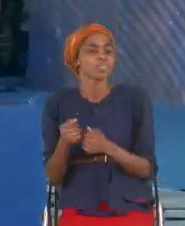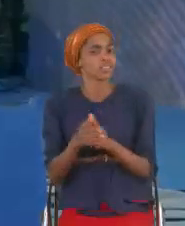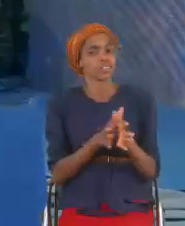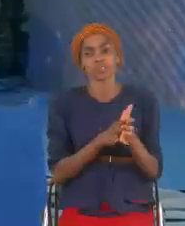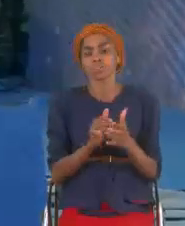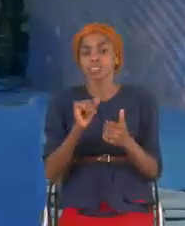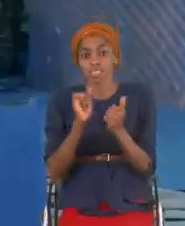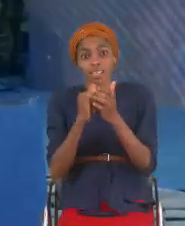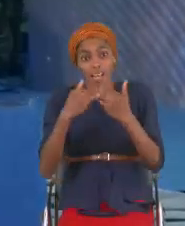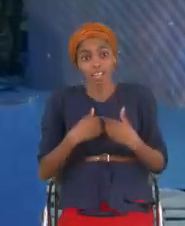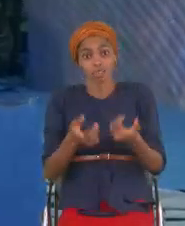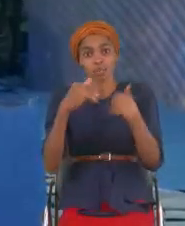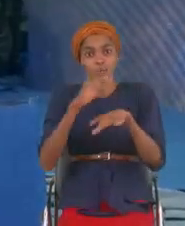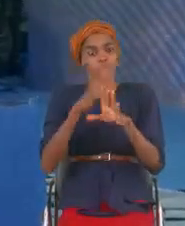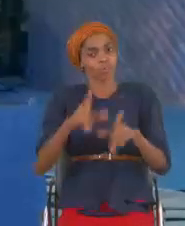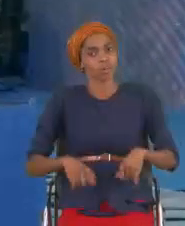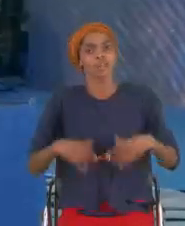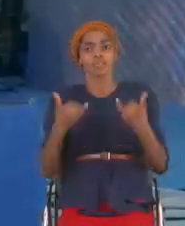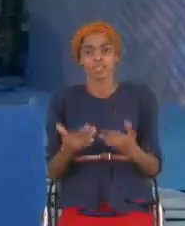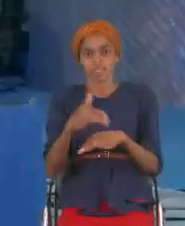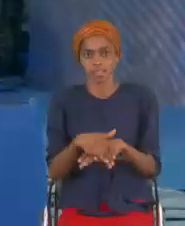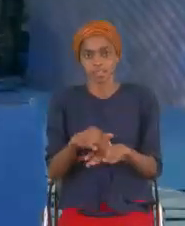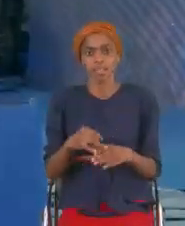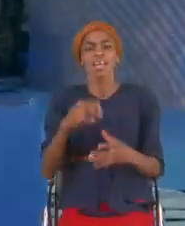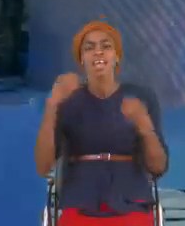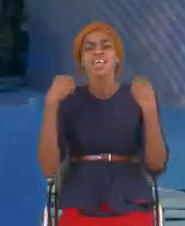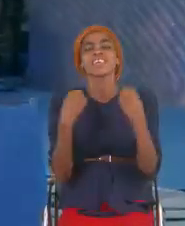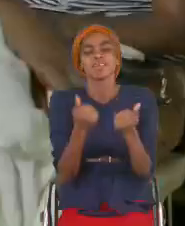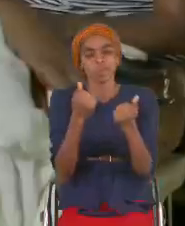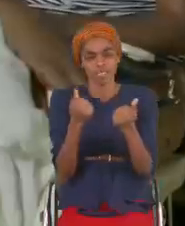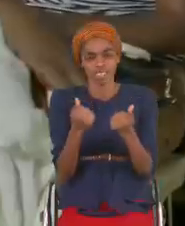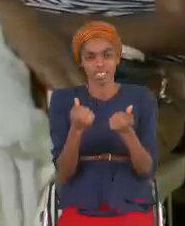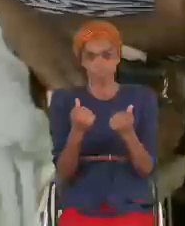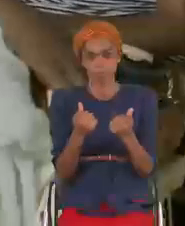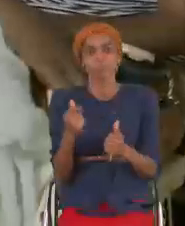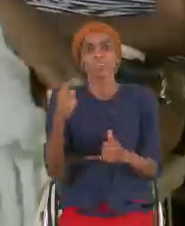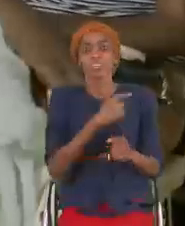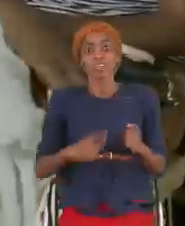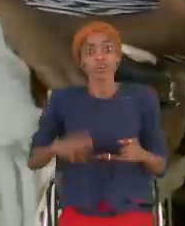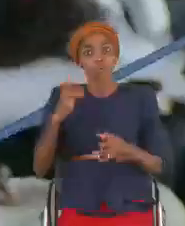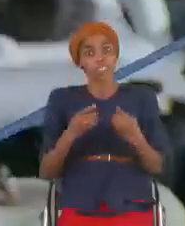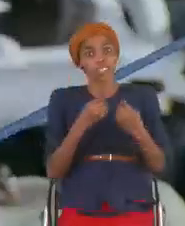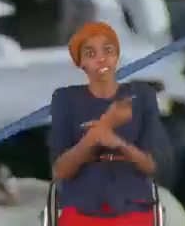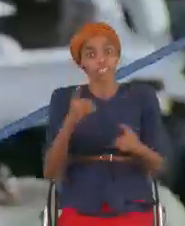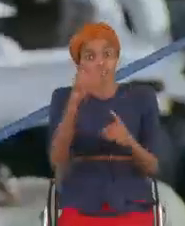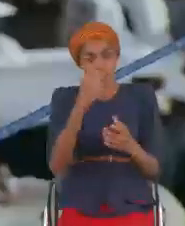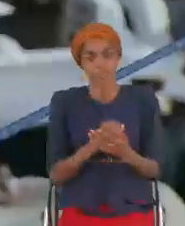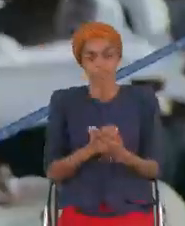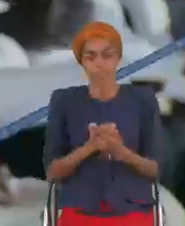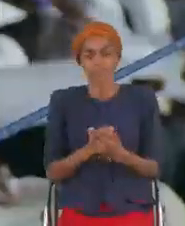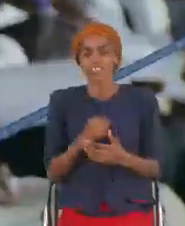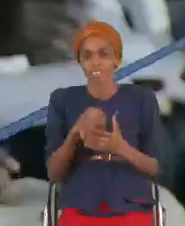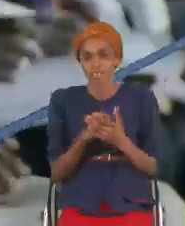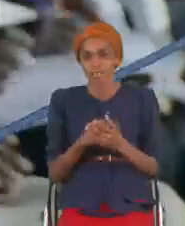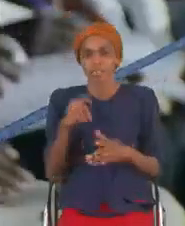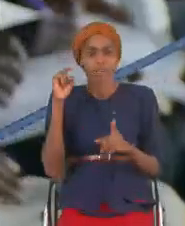has come upon your life tonight, immediately the Lord will deliver you. Look at